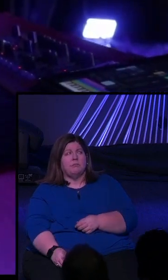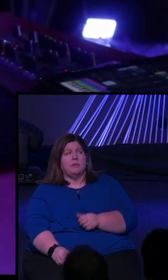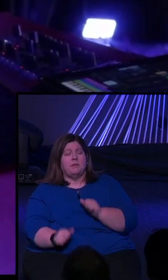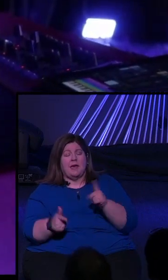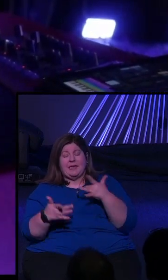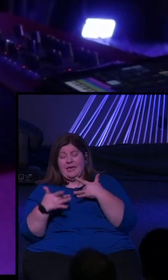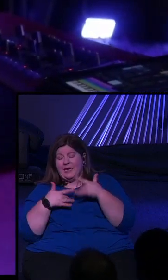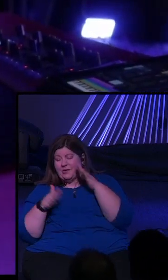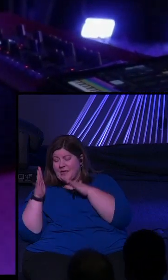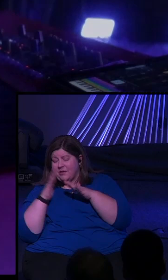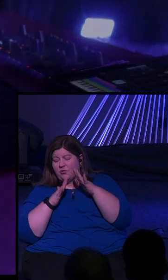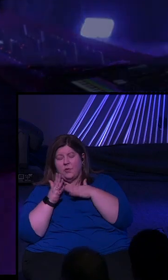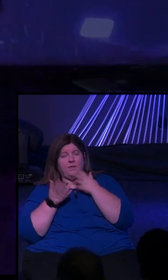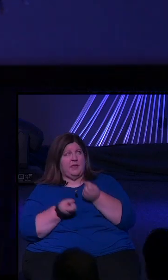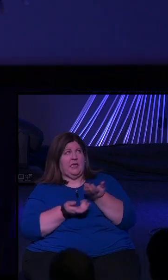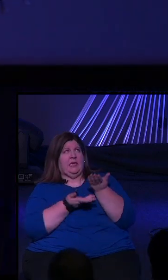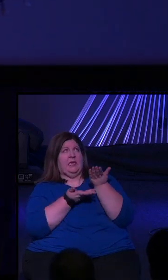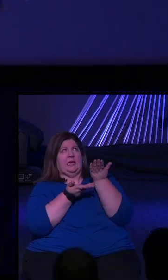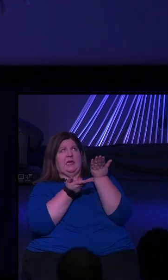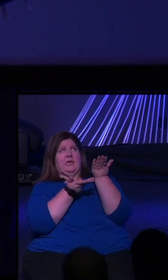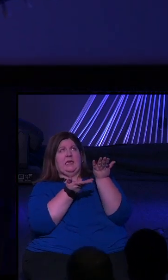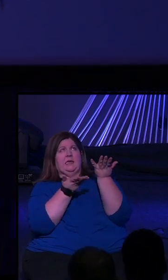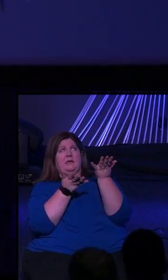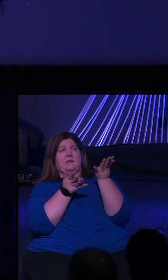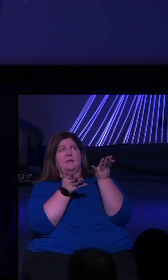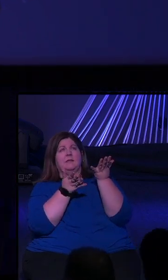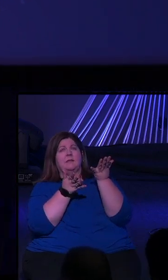I cast my cares at your feet.